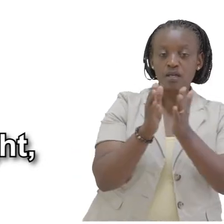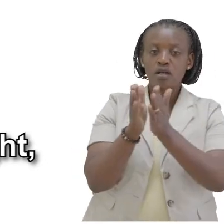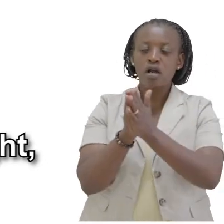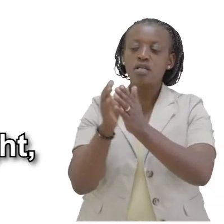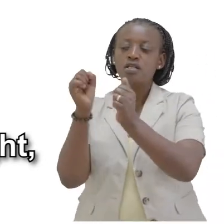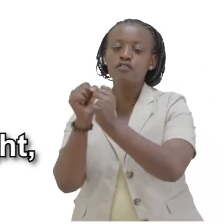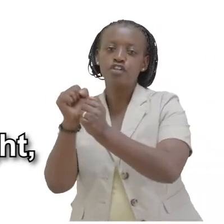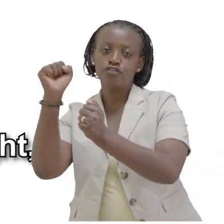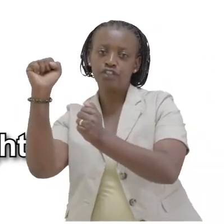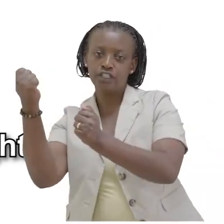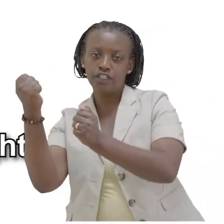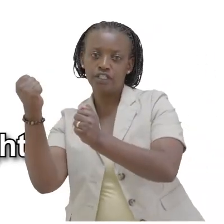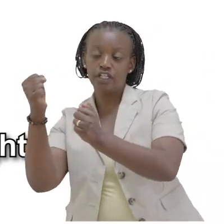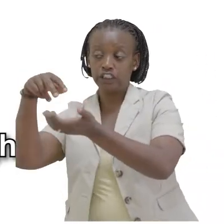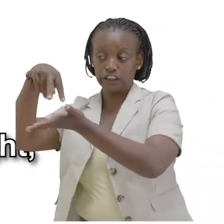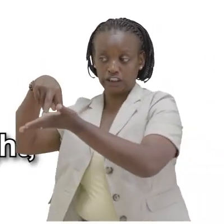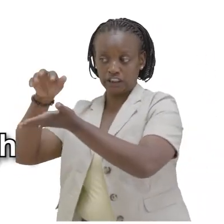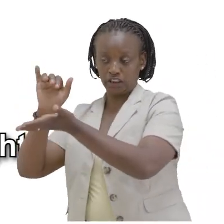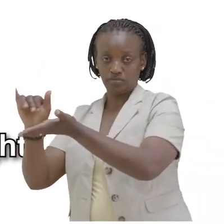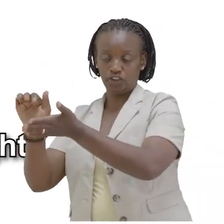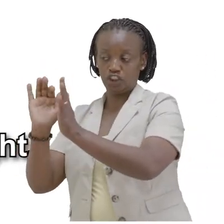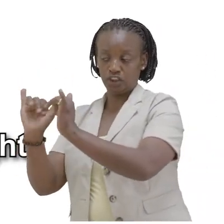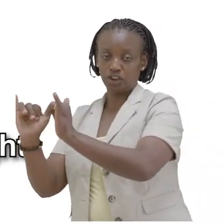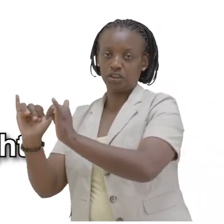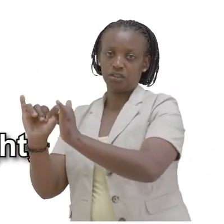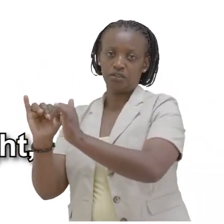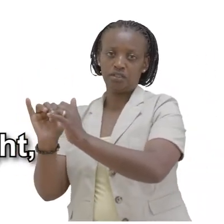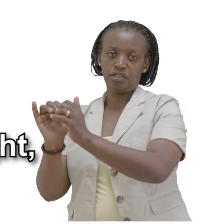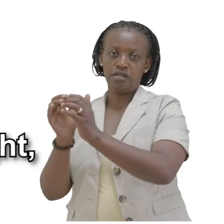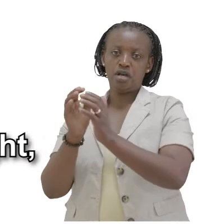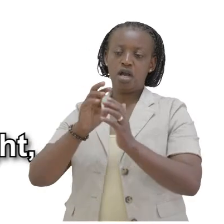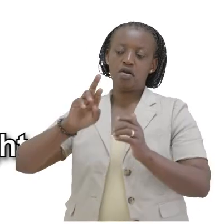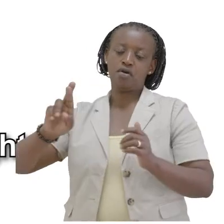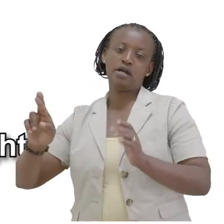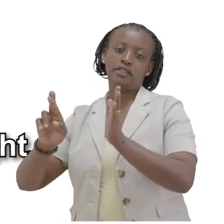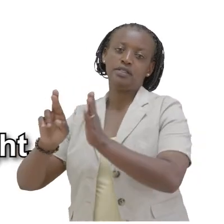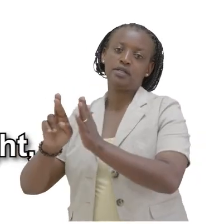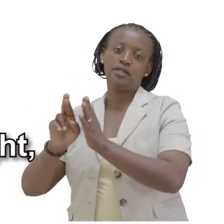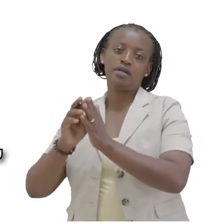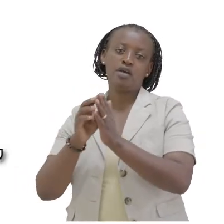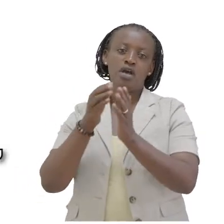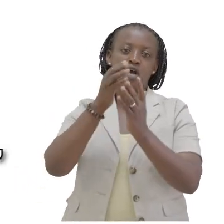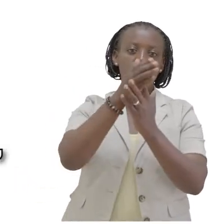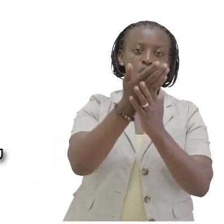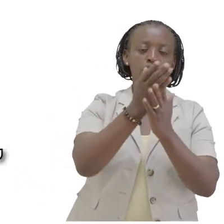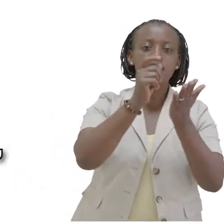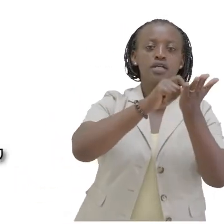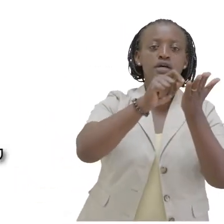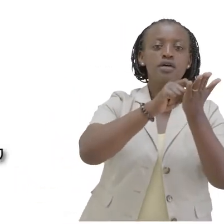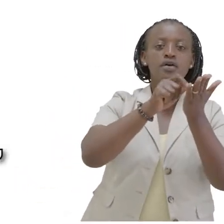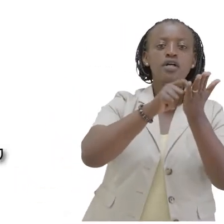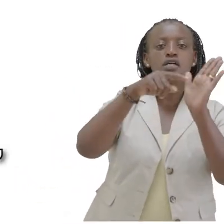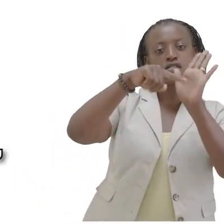left and the 15 that are still standing on its right. Between